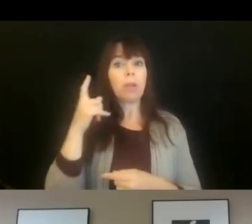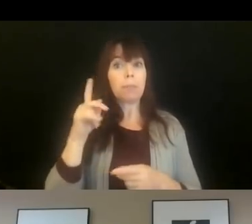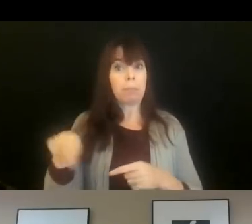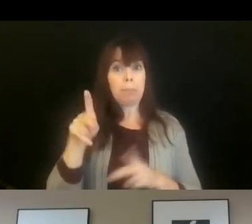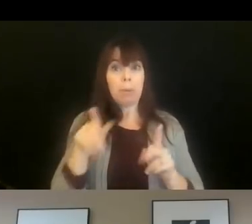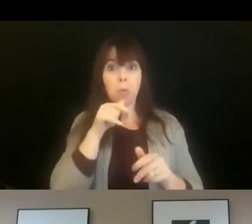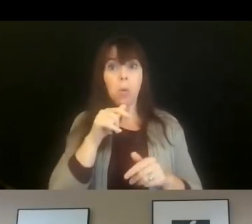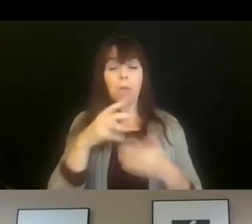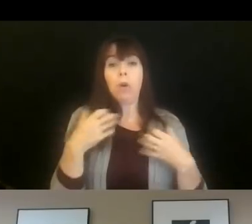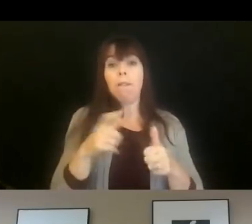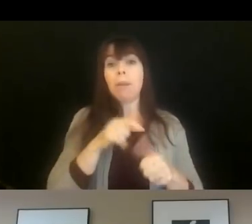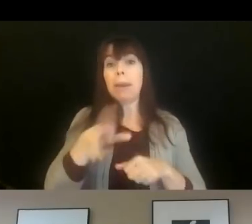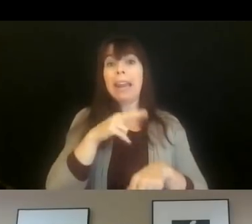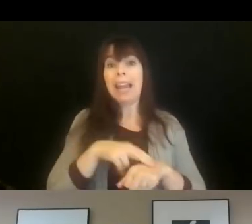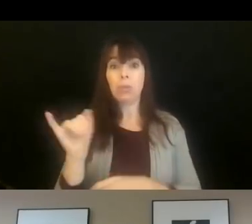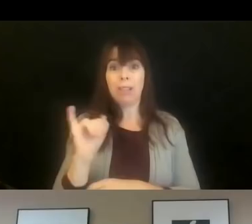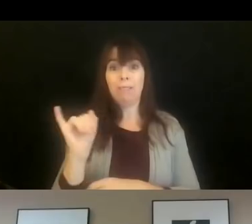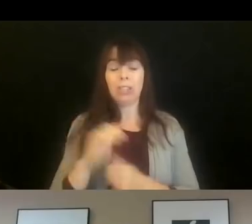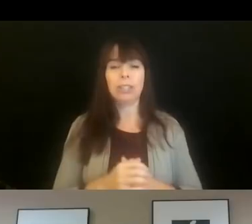natural infection. Next slide.